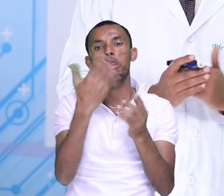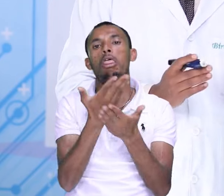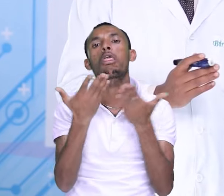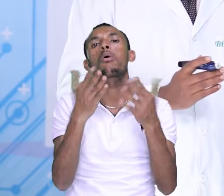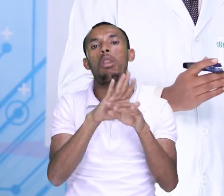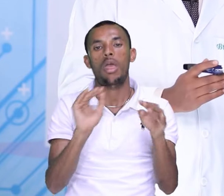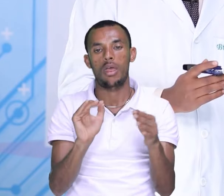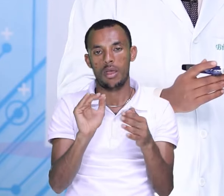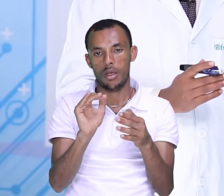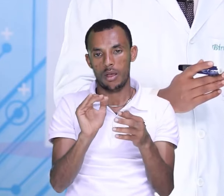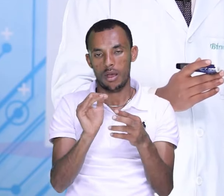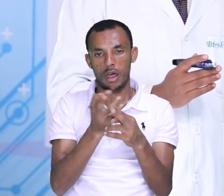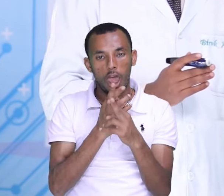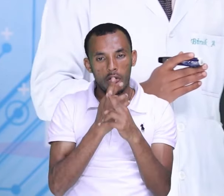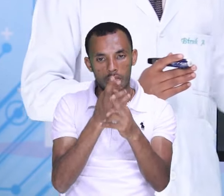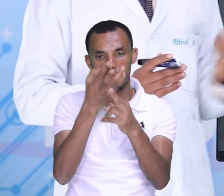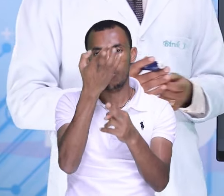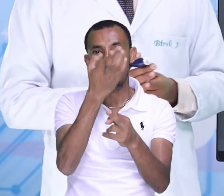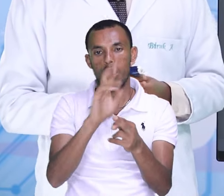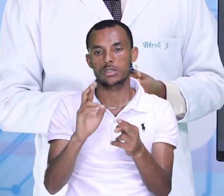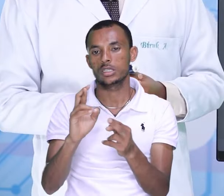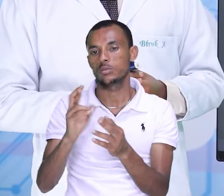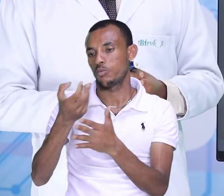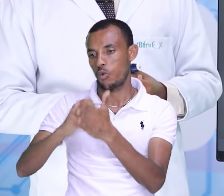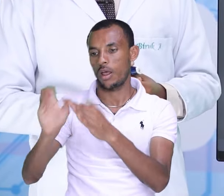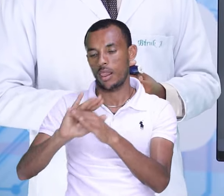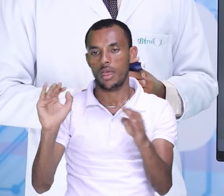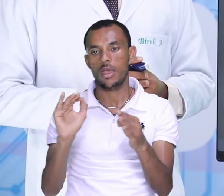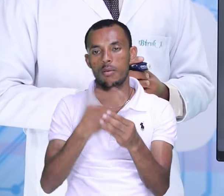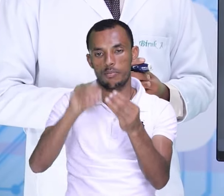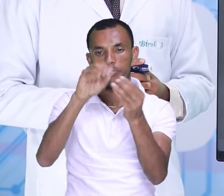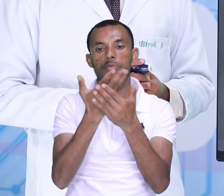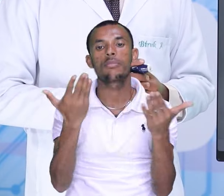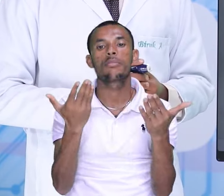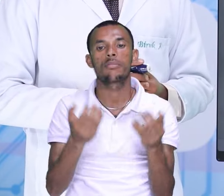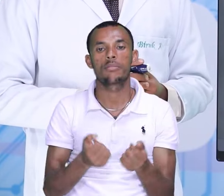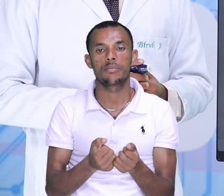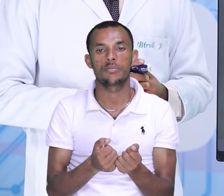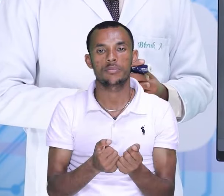position? In product position or in reactant position? Addings of H plus.